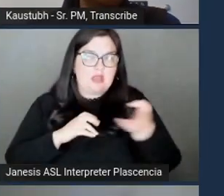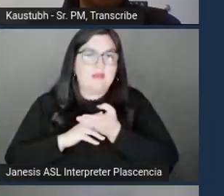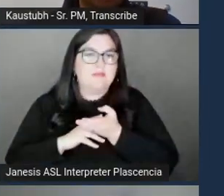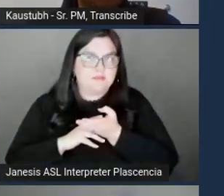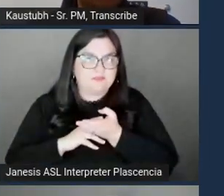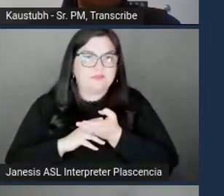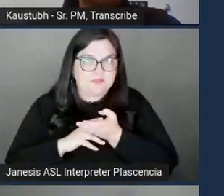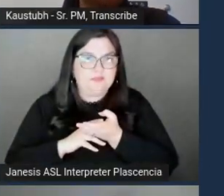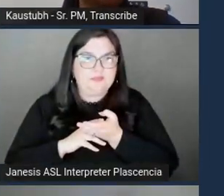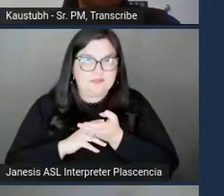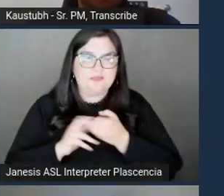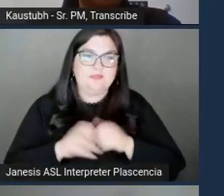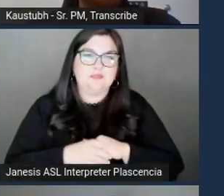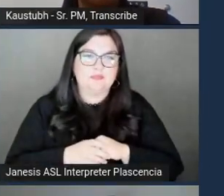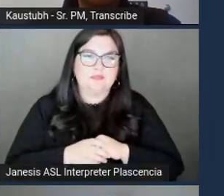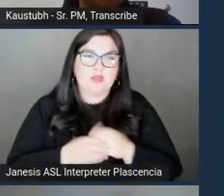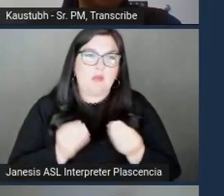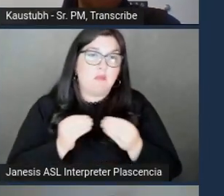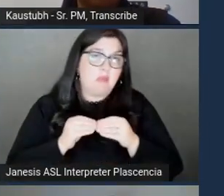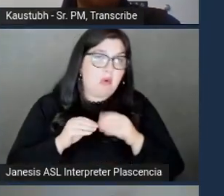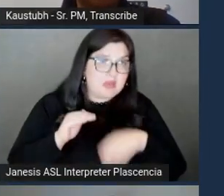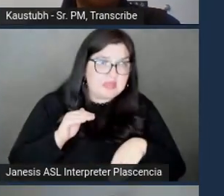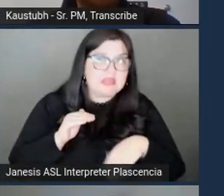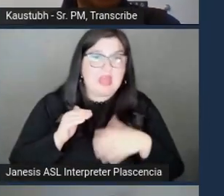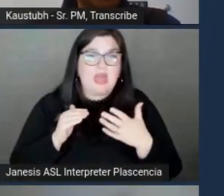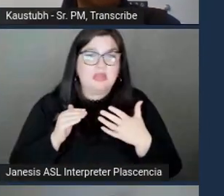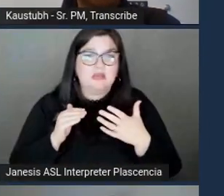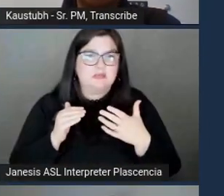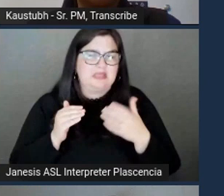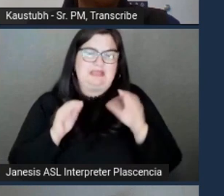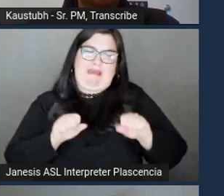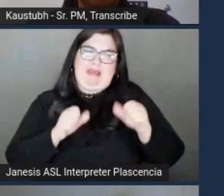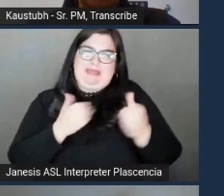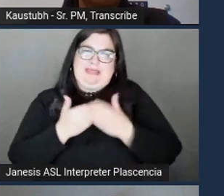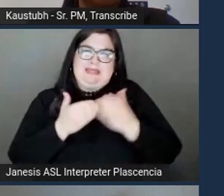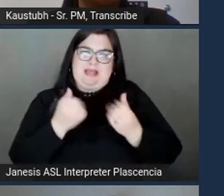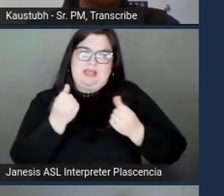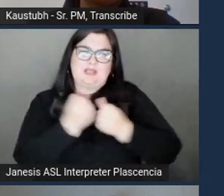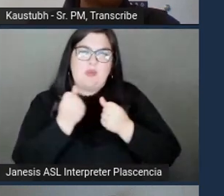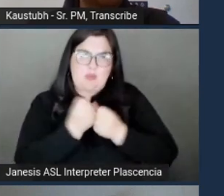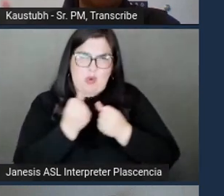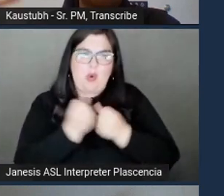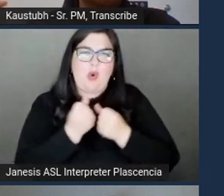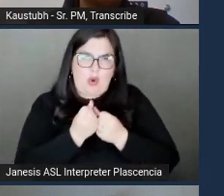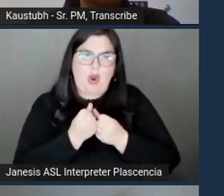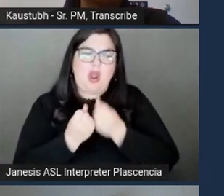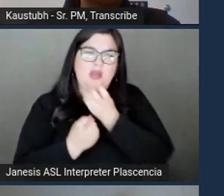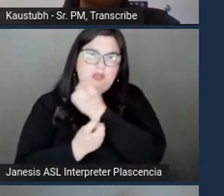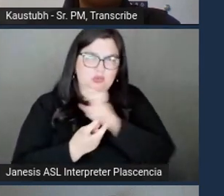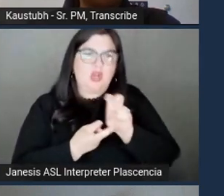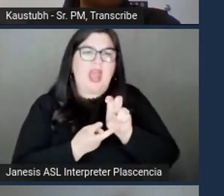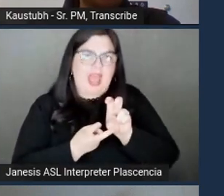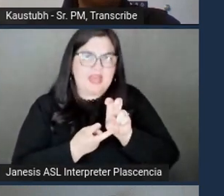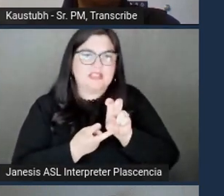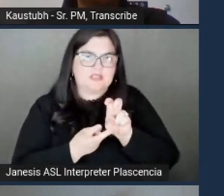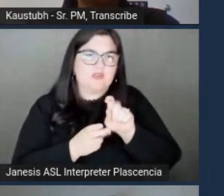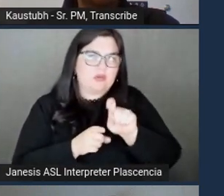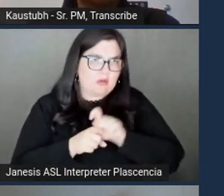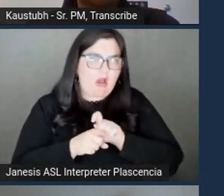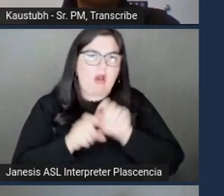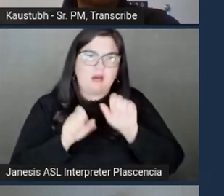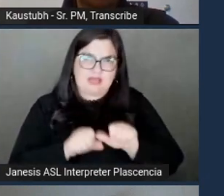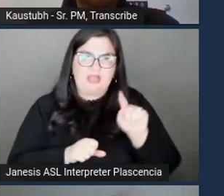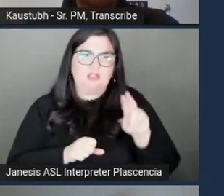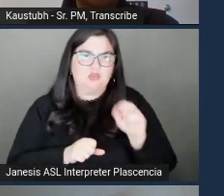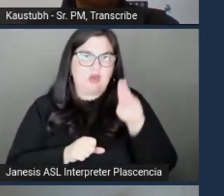like up to an hour or more than that, can easily be supported by Transcribe. So we can easily transcribe an hour-long conversation for you, no problems at